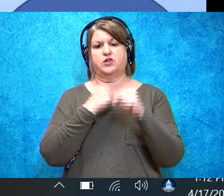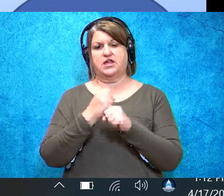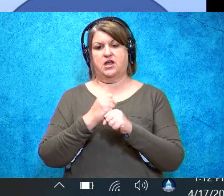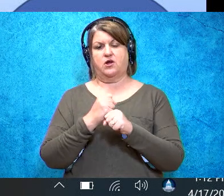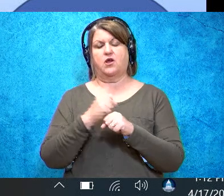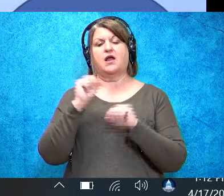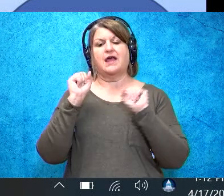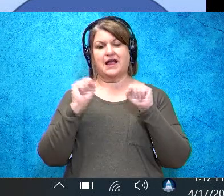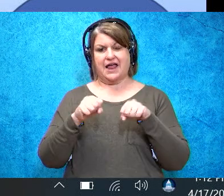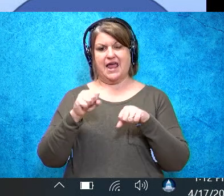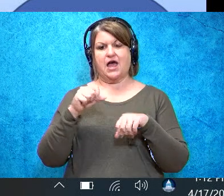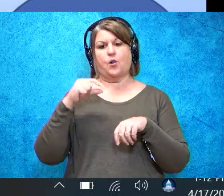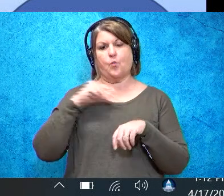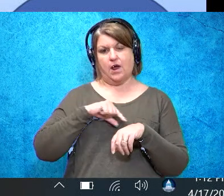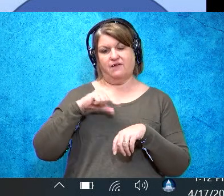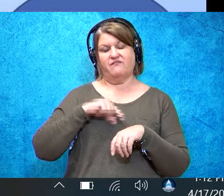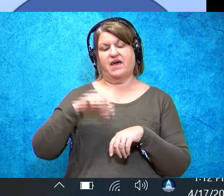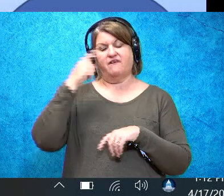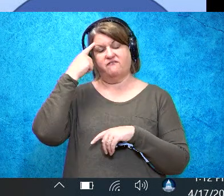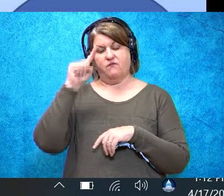for mid-year graduation.